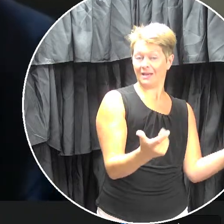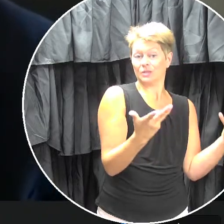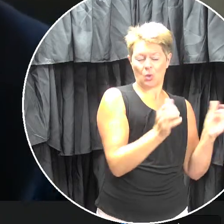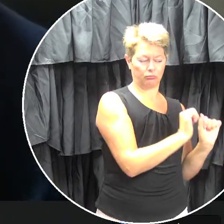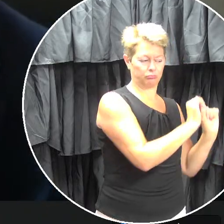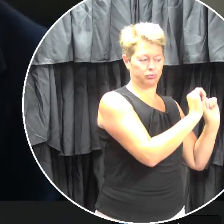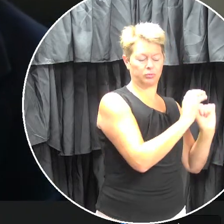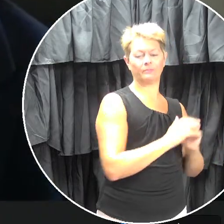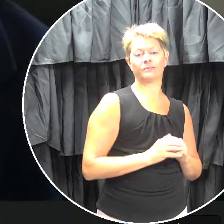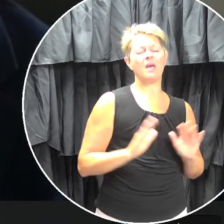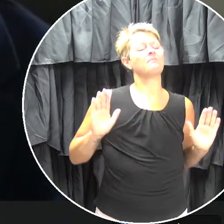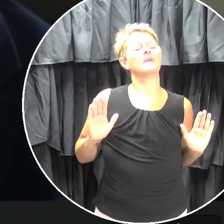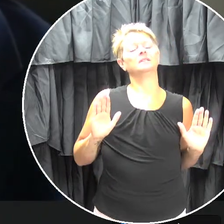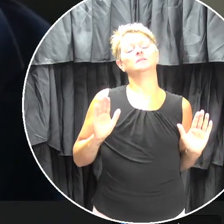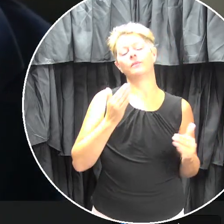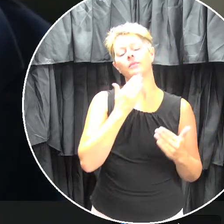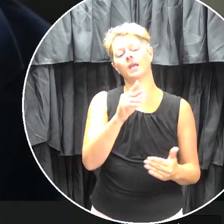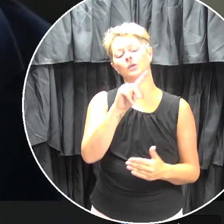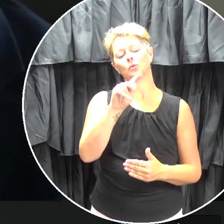Tony. Thanks.